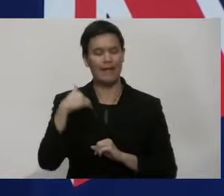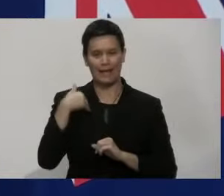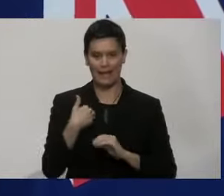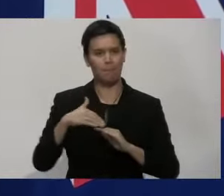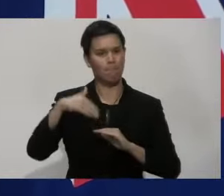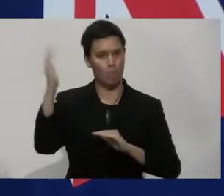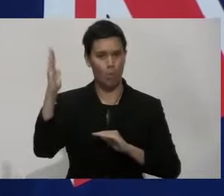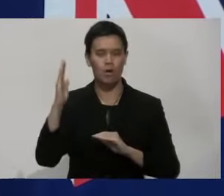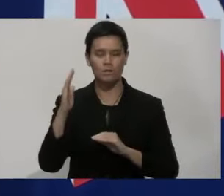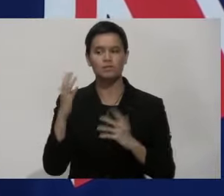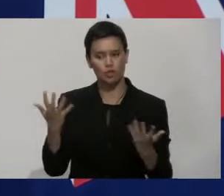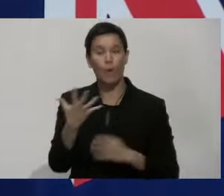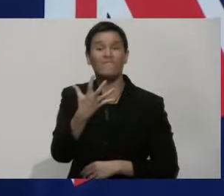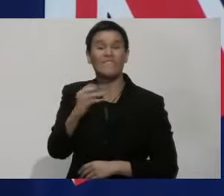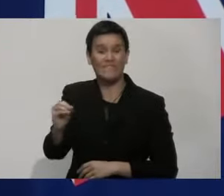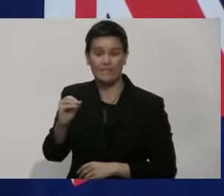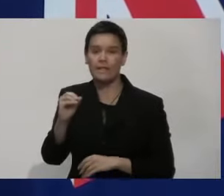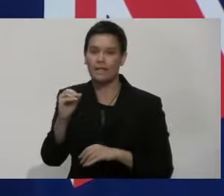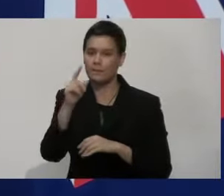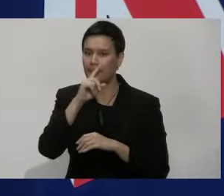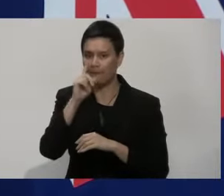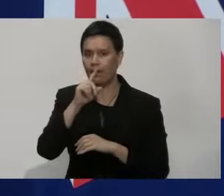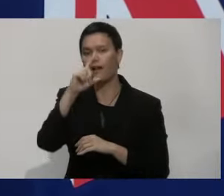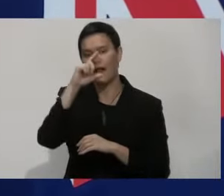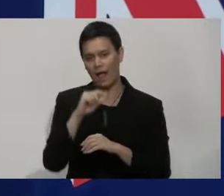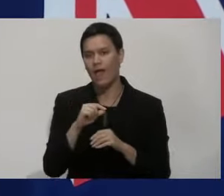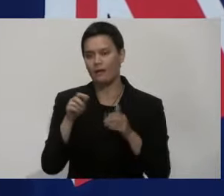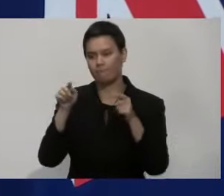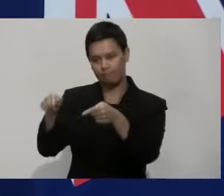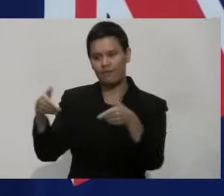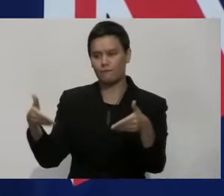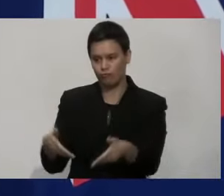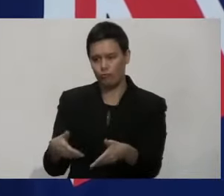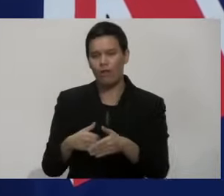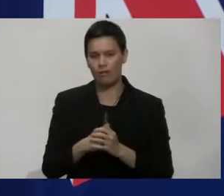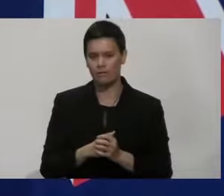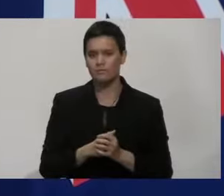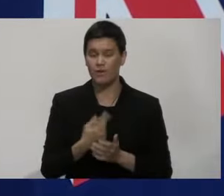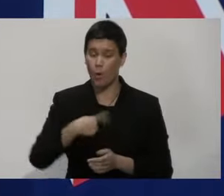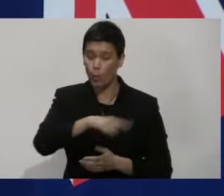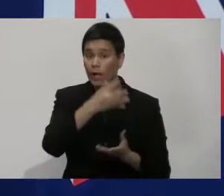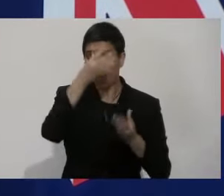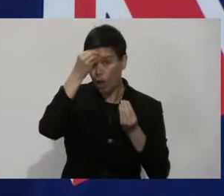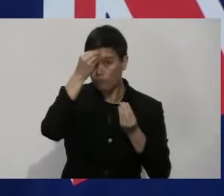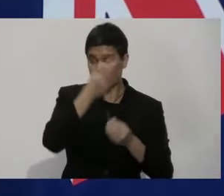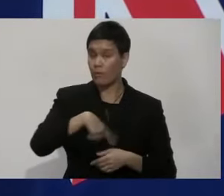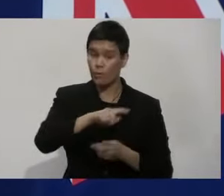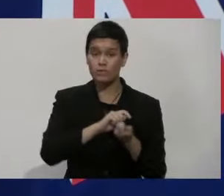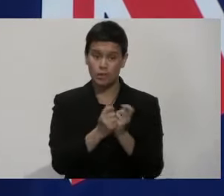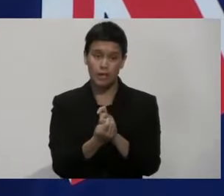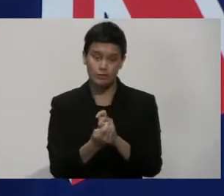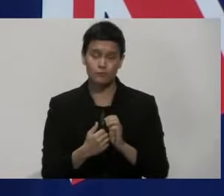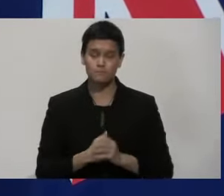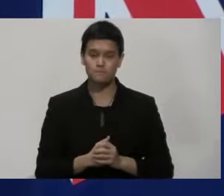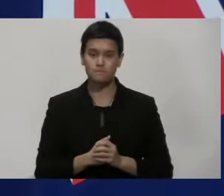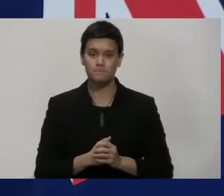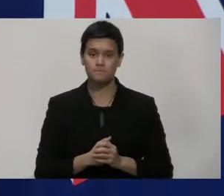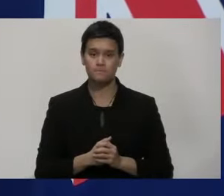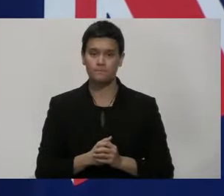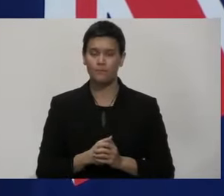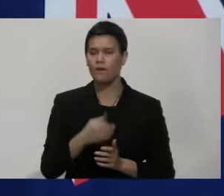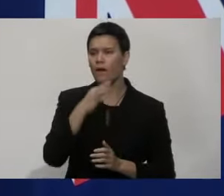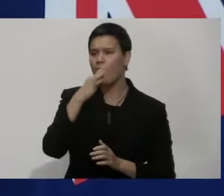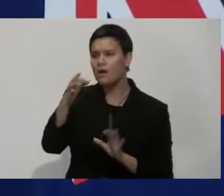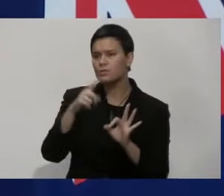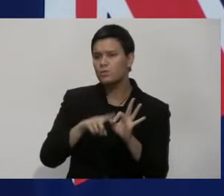we're going back to what we learned the first time, utilising all of those lessons and just redeploying it again. For people who are operating in a level